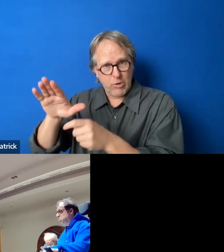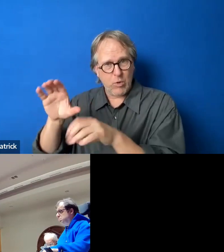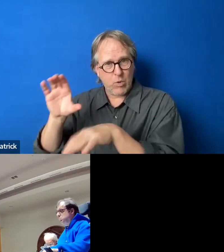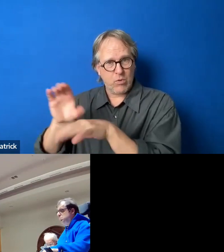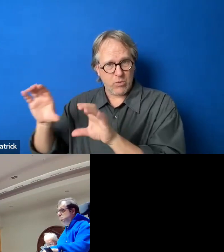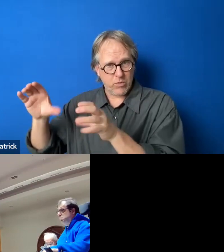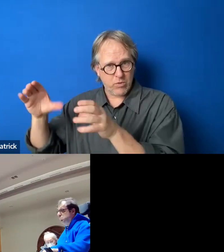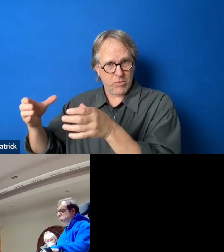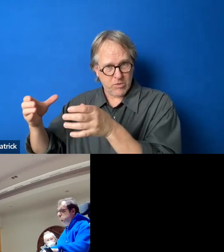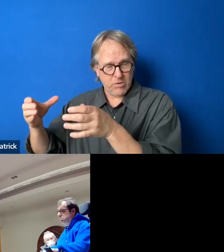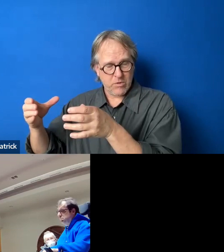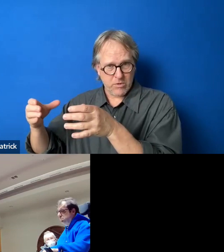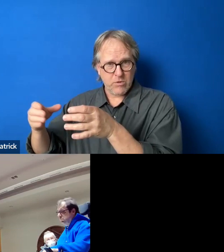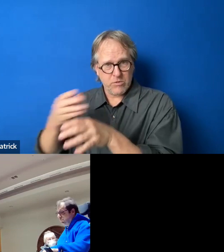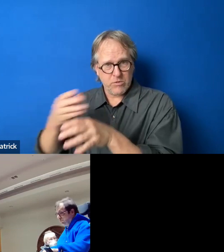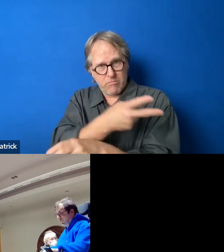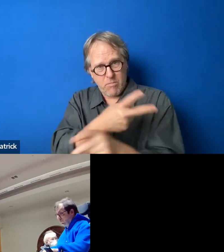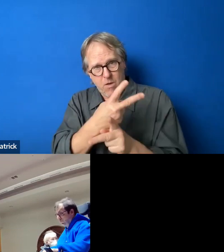about.